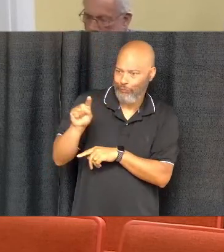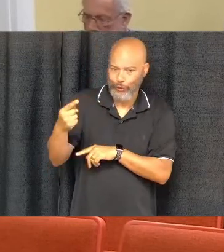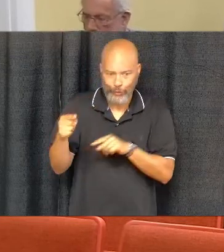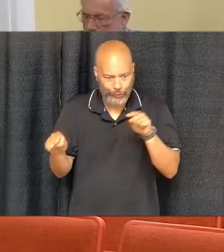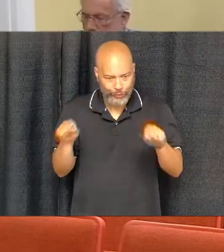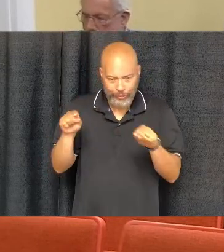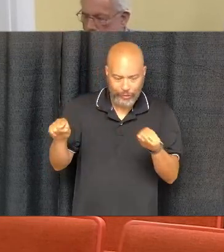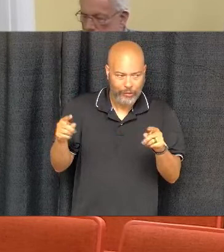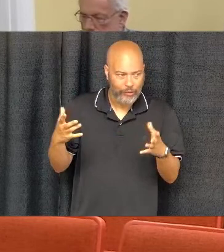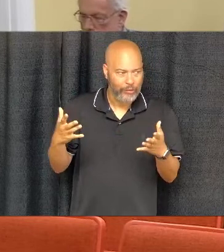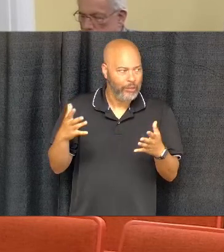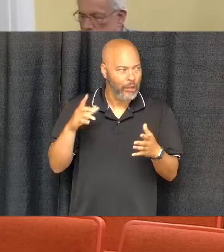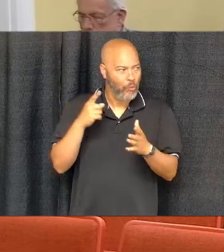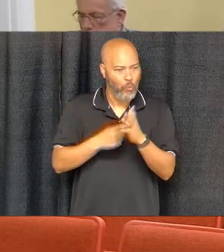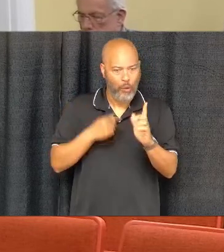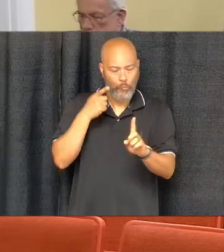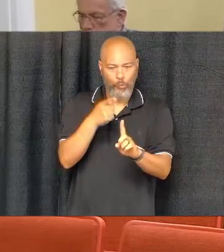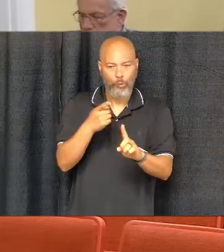what point,